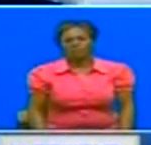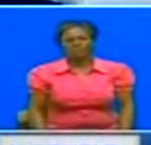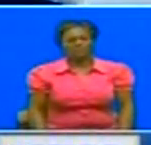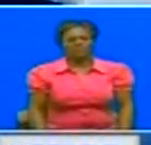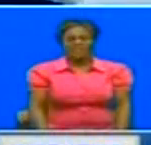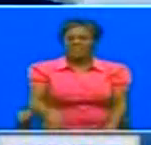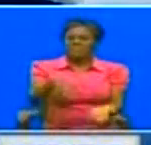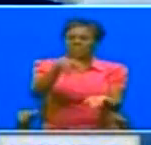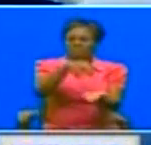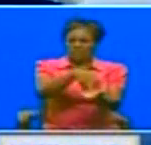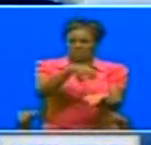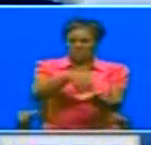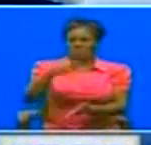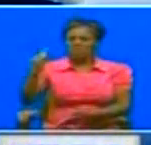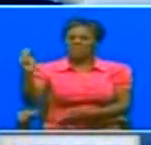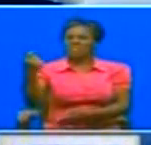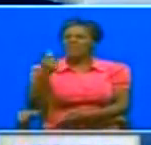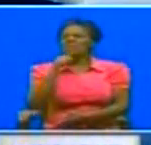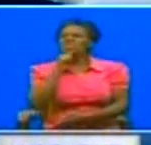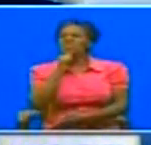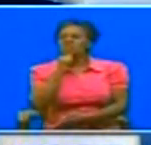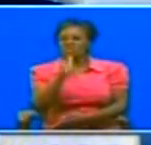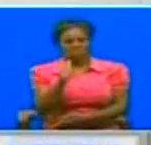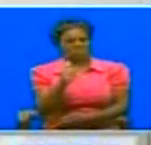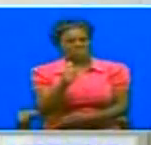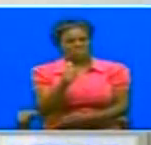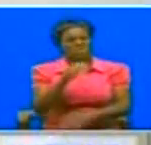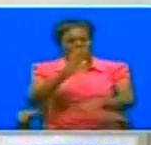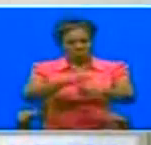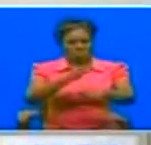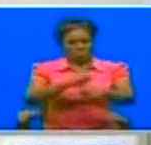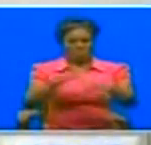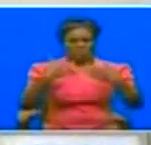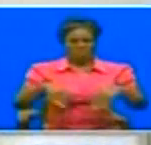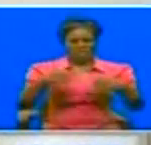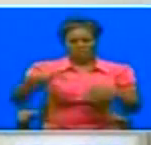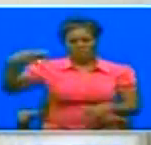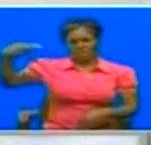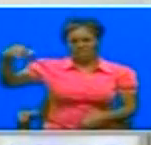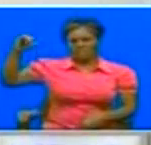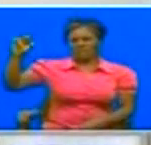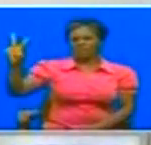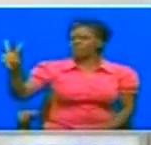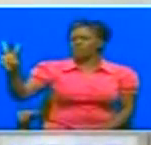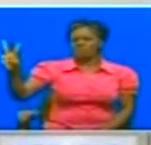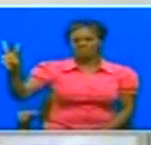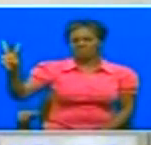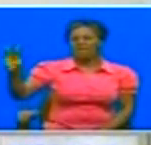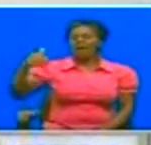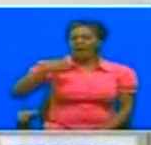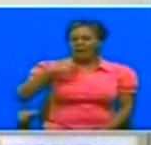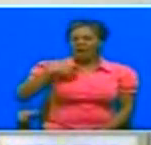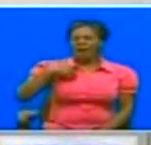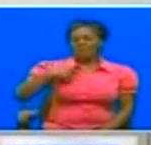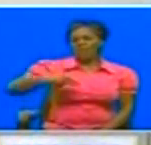the situation in Kenya is not that enabling for persons living with HIV as it is. There is very high